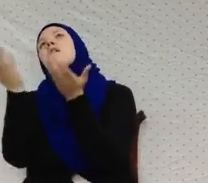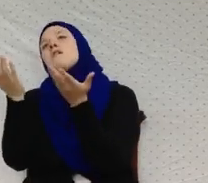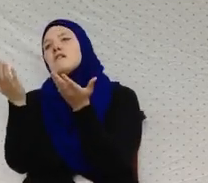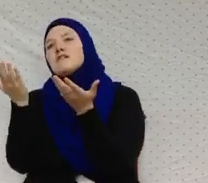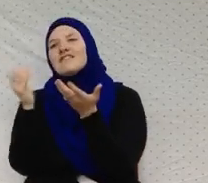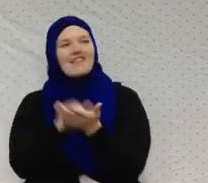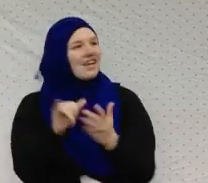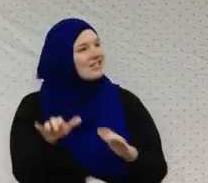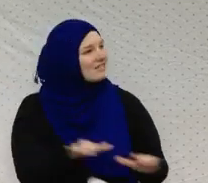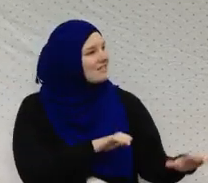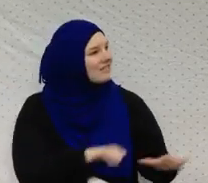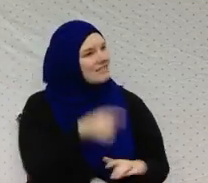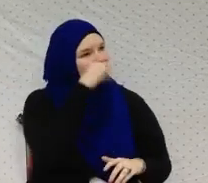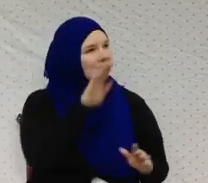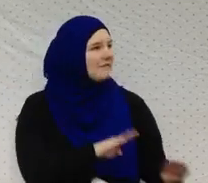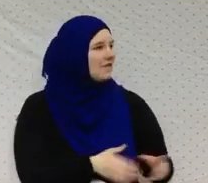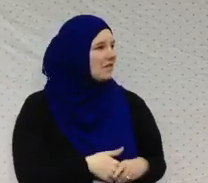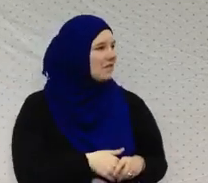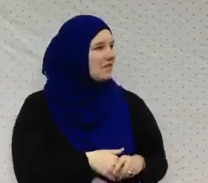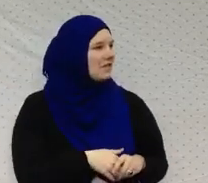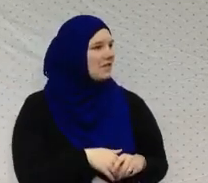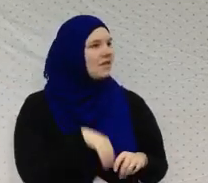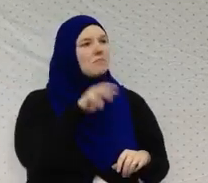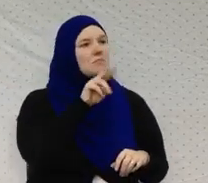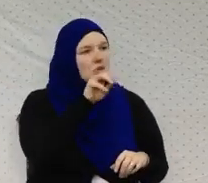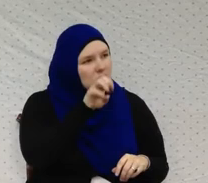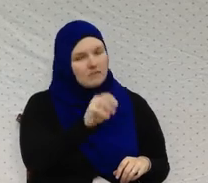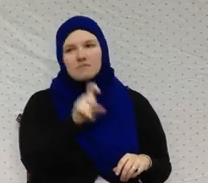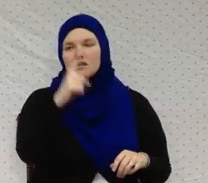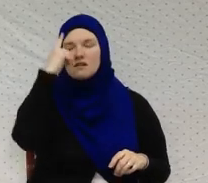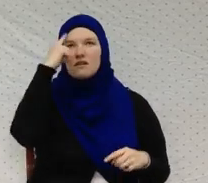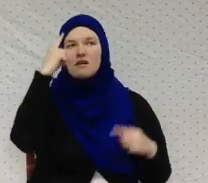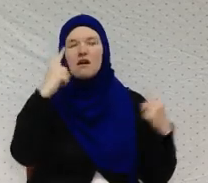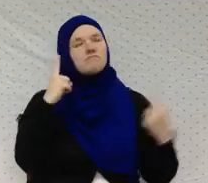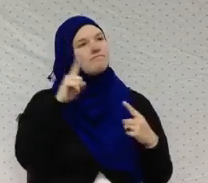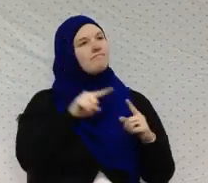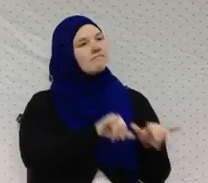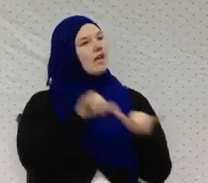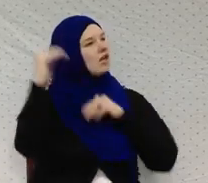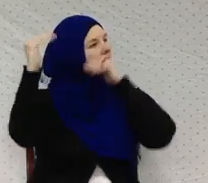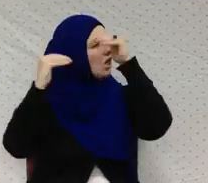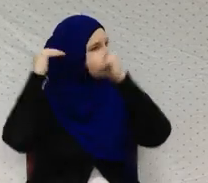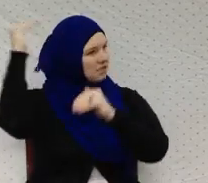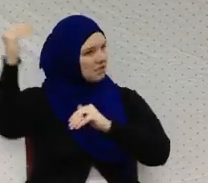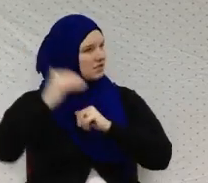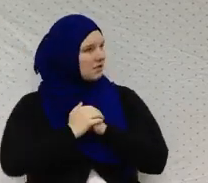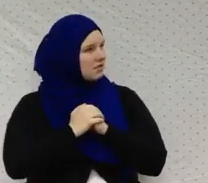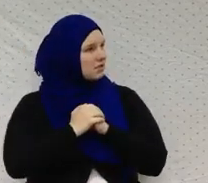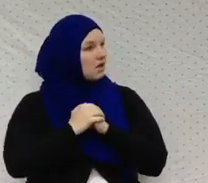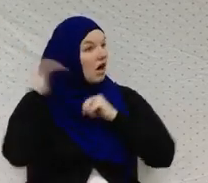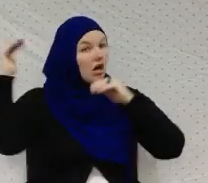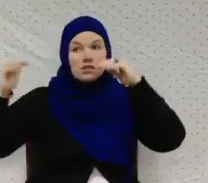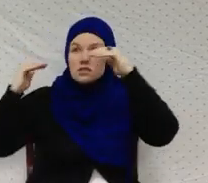begging for something different. That is childish. Muslims should now start thinking like adults.